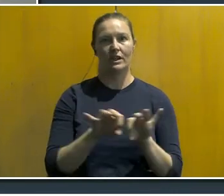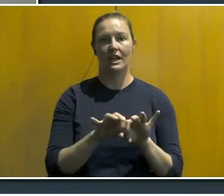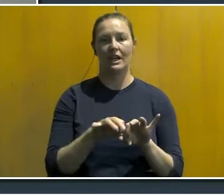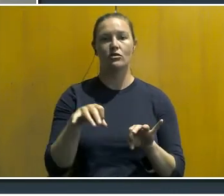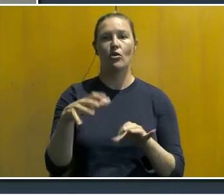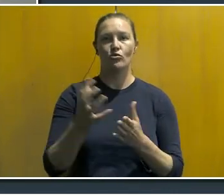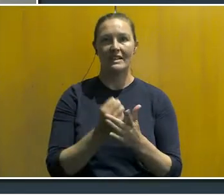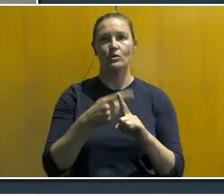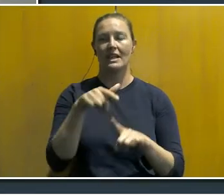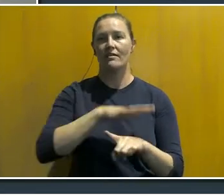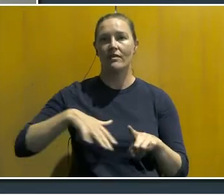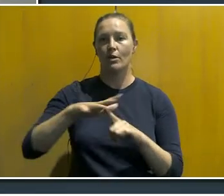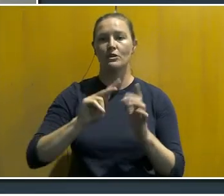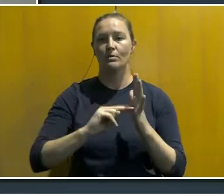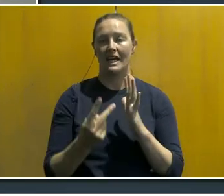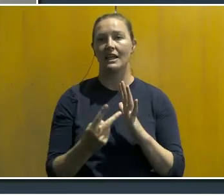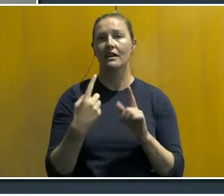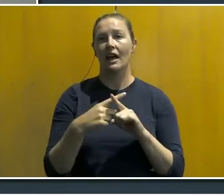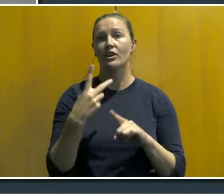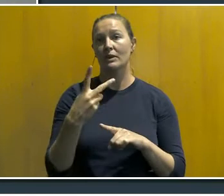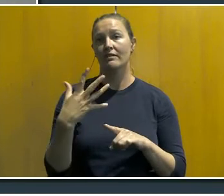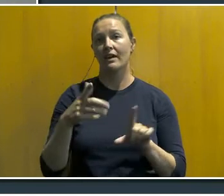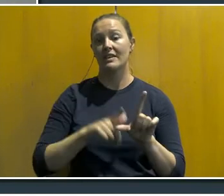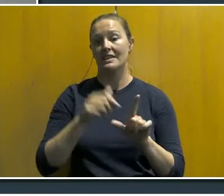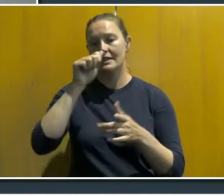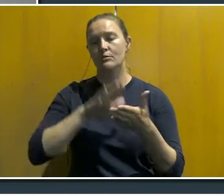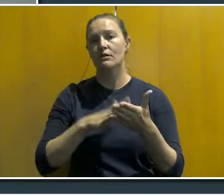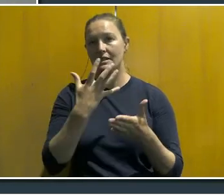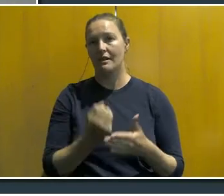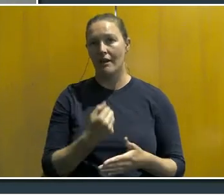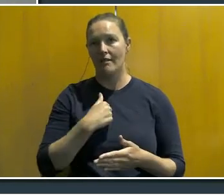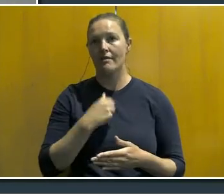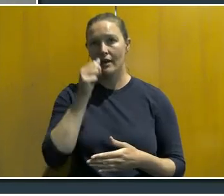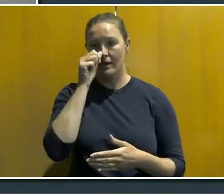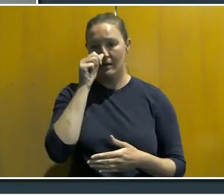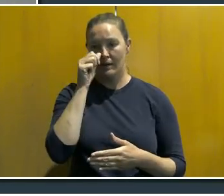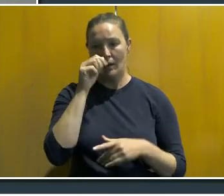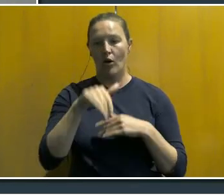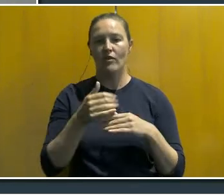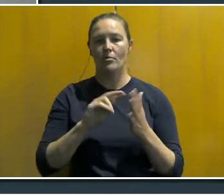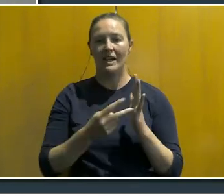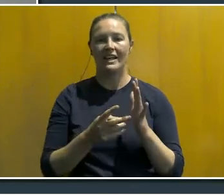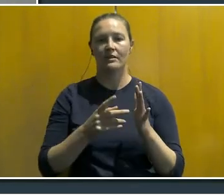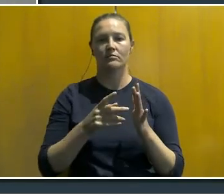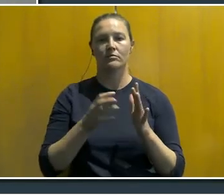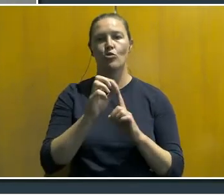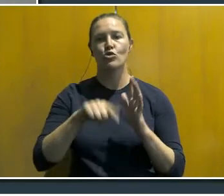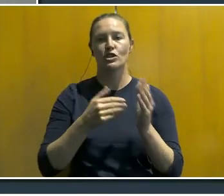planning with nearly 25 years experience in planning, project management and local government.